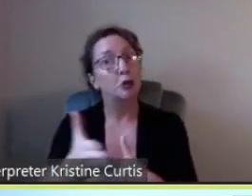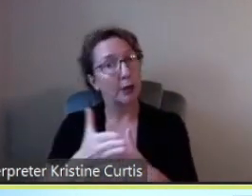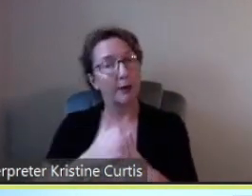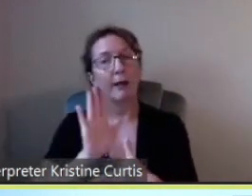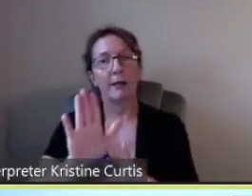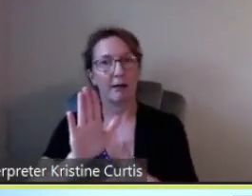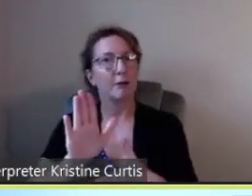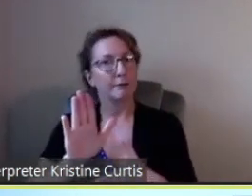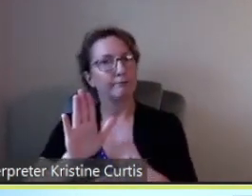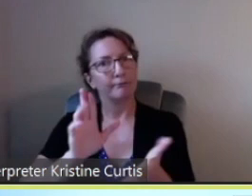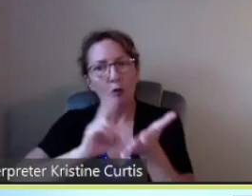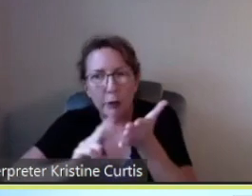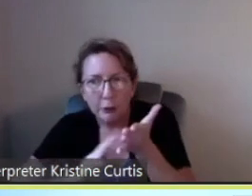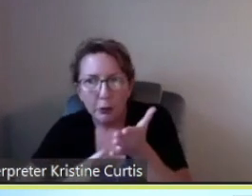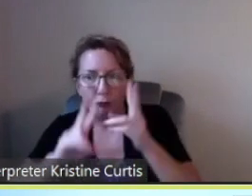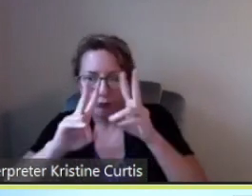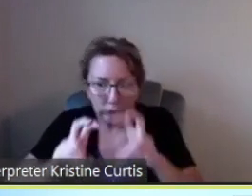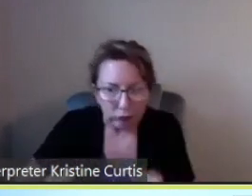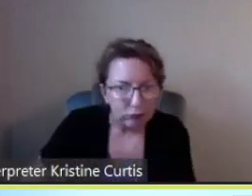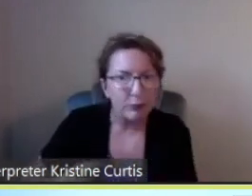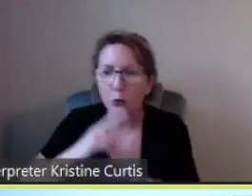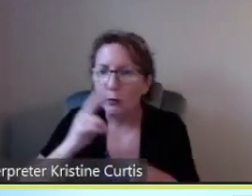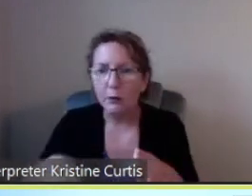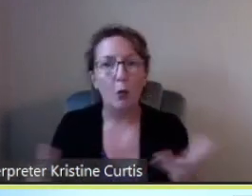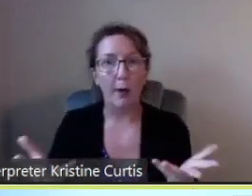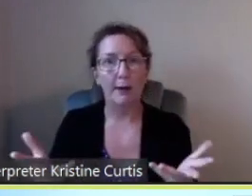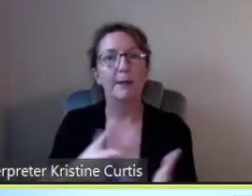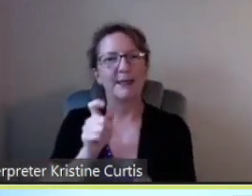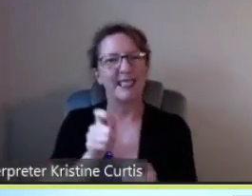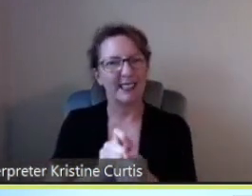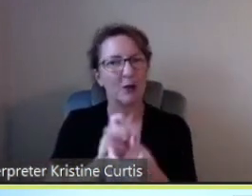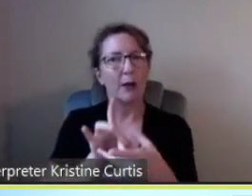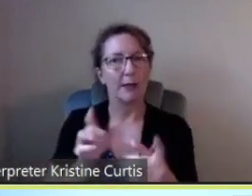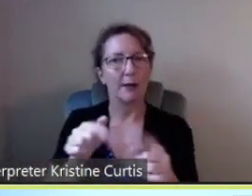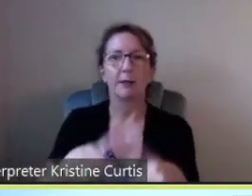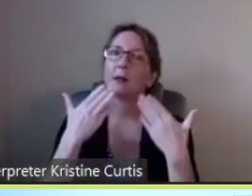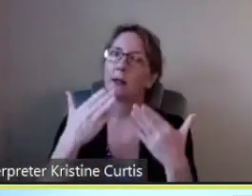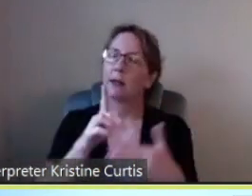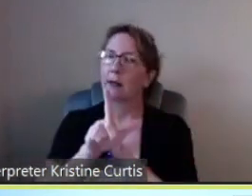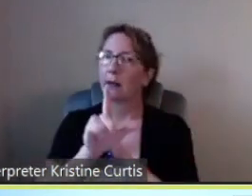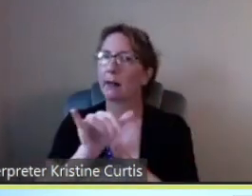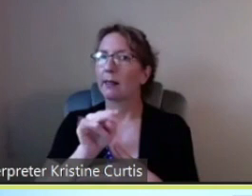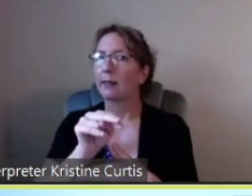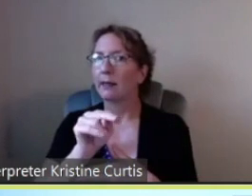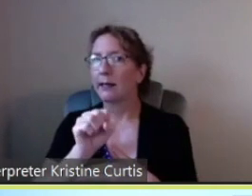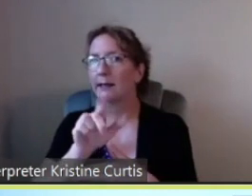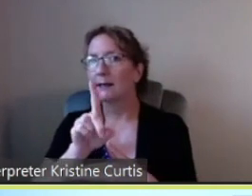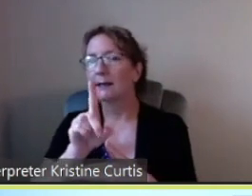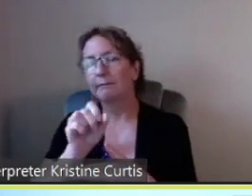disease. And specific for this talk, I want to thank Dr. Lindsay Marr and Dr. John Walkens, who provided their